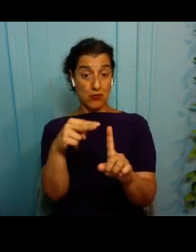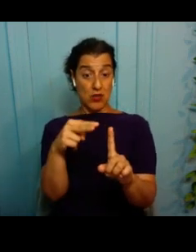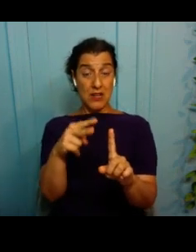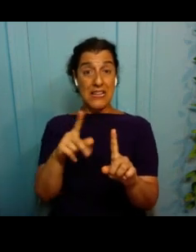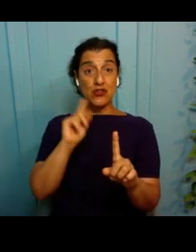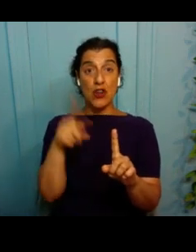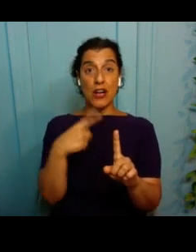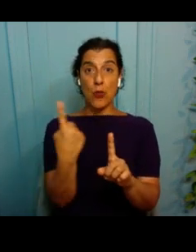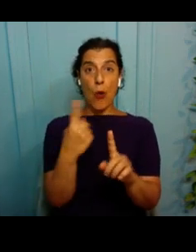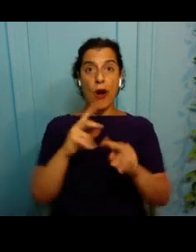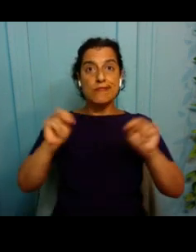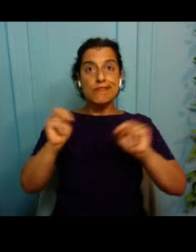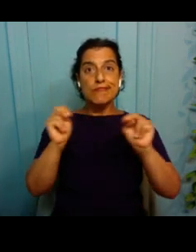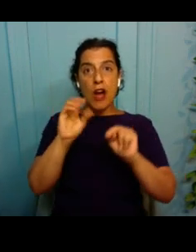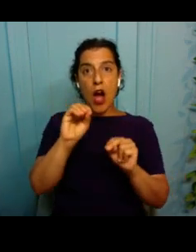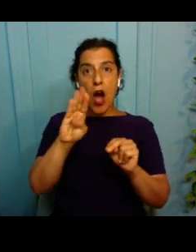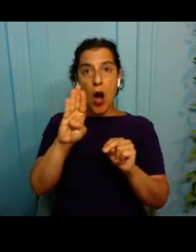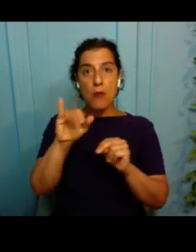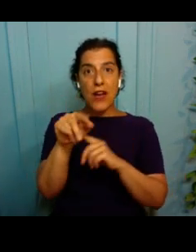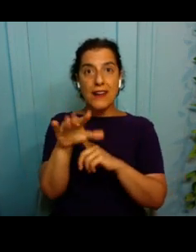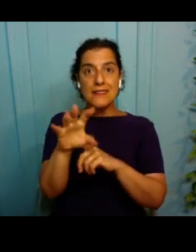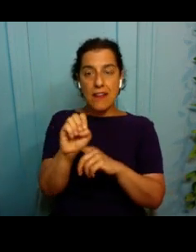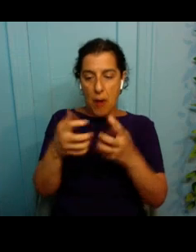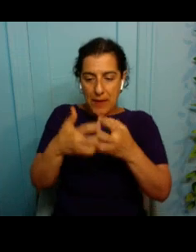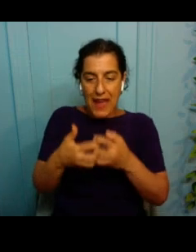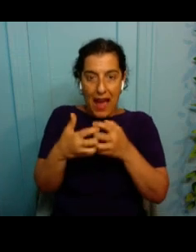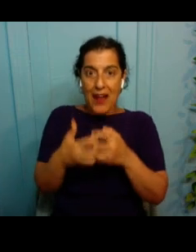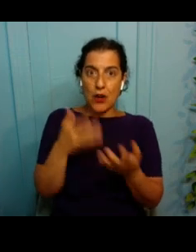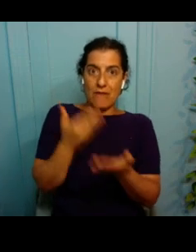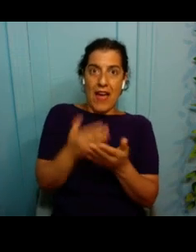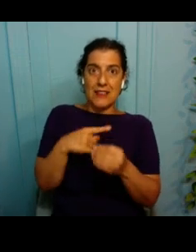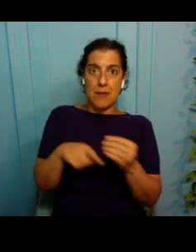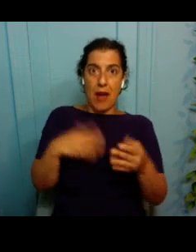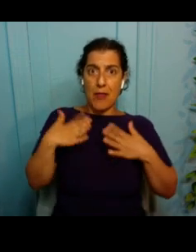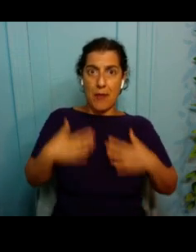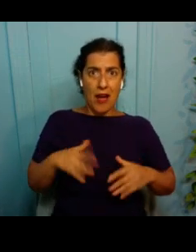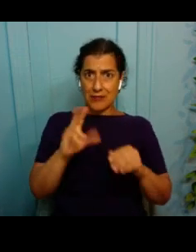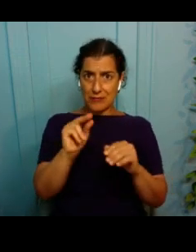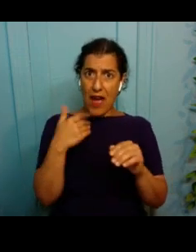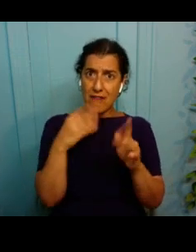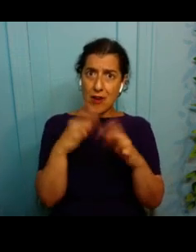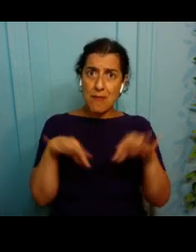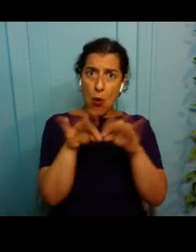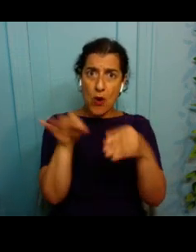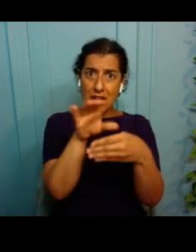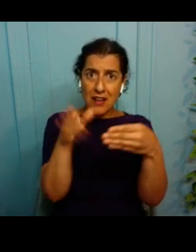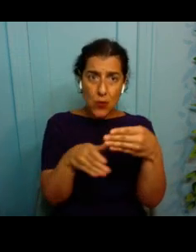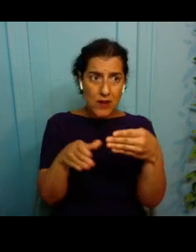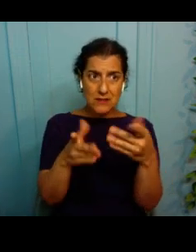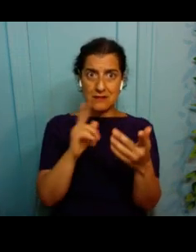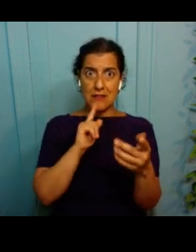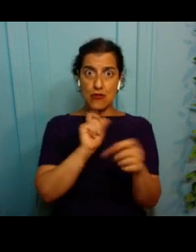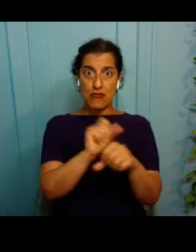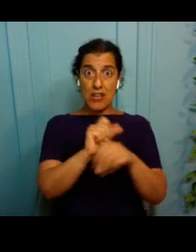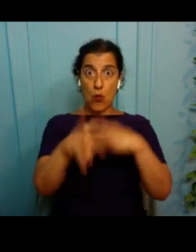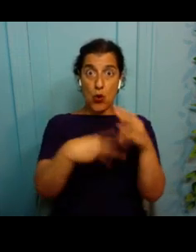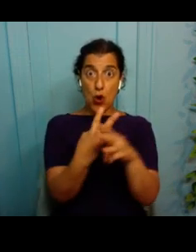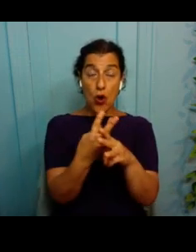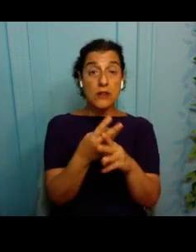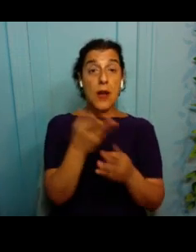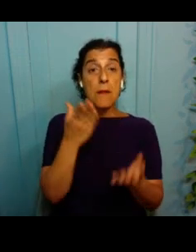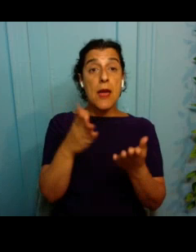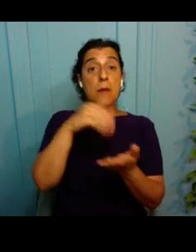body, and it can have important consequences in the real world, such as how a student might subconsciously